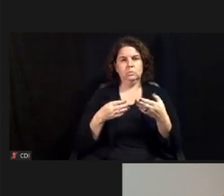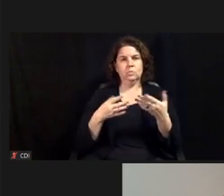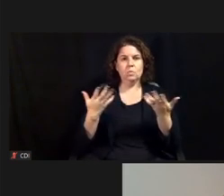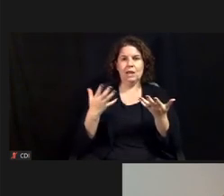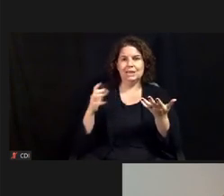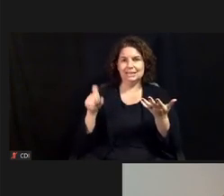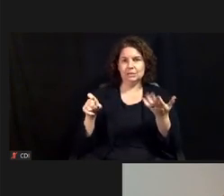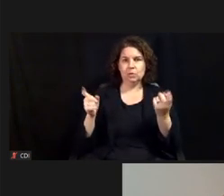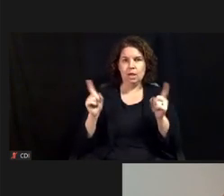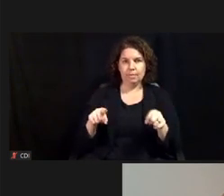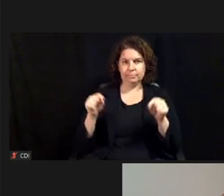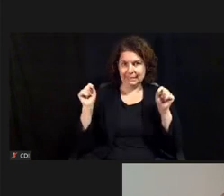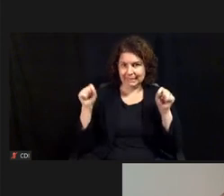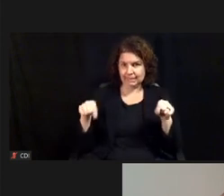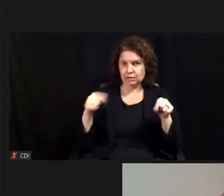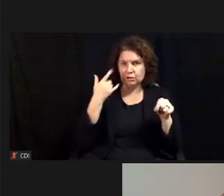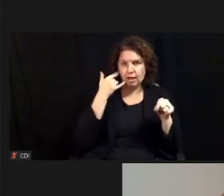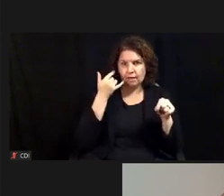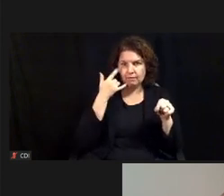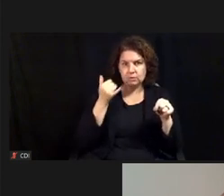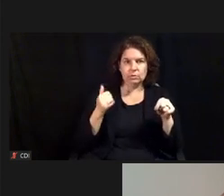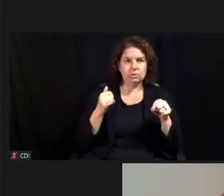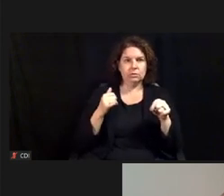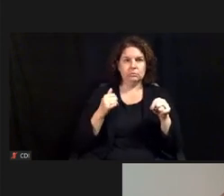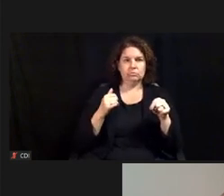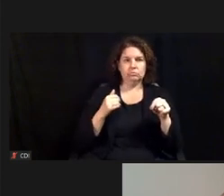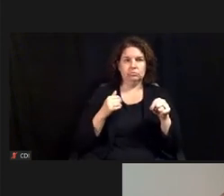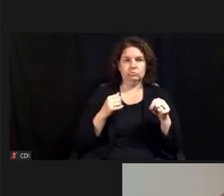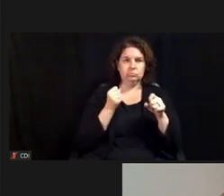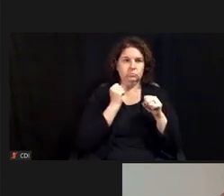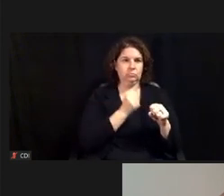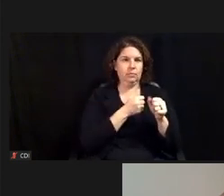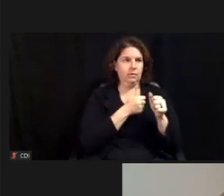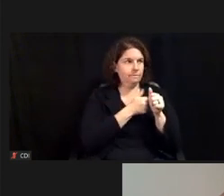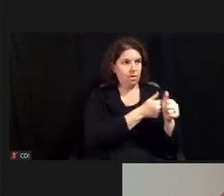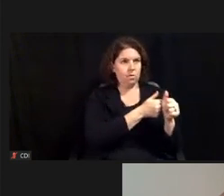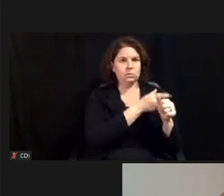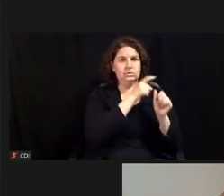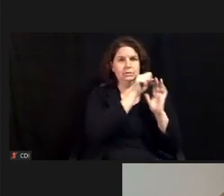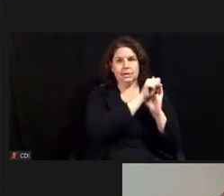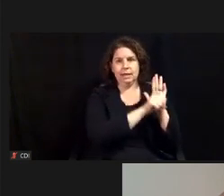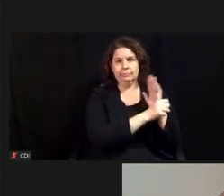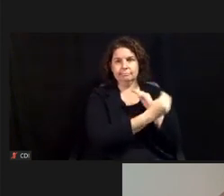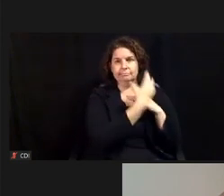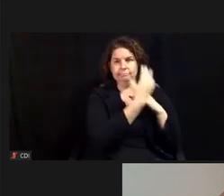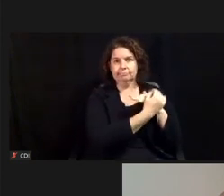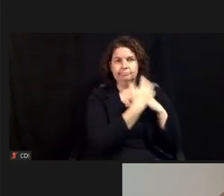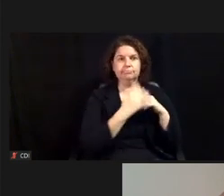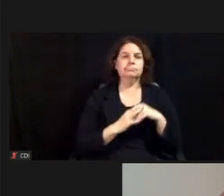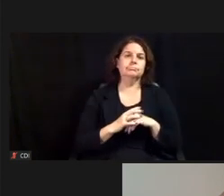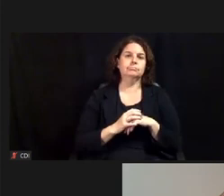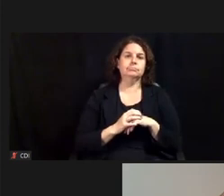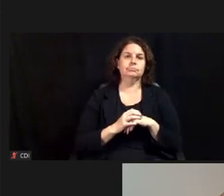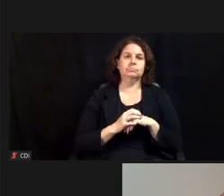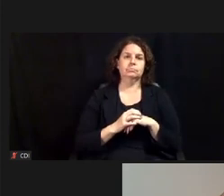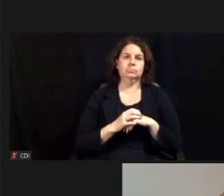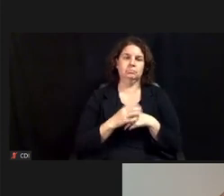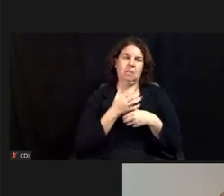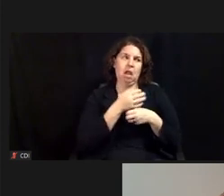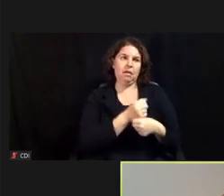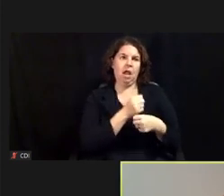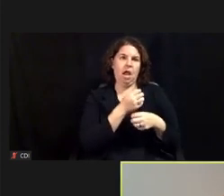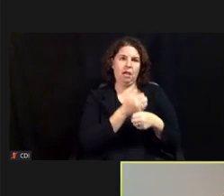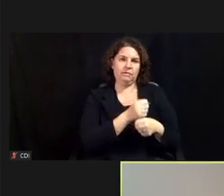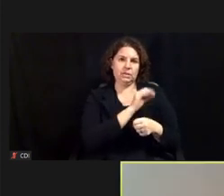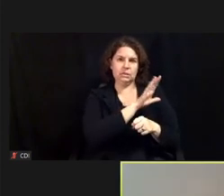we're really depending on the guidance that we get from the state, and we're very confident in the guidance that they're giving us.